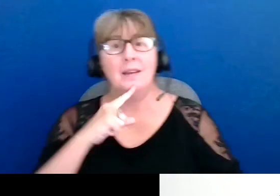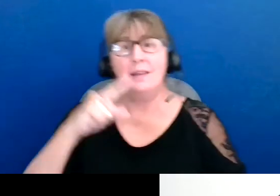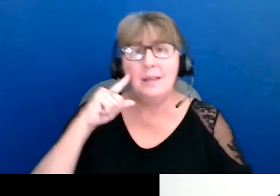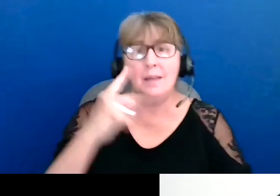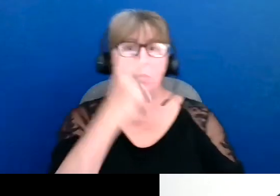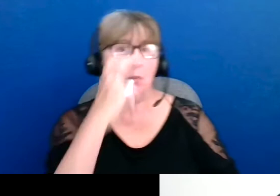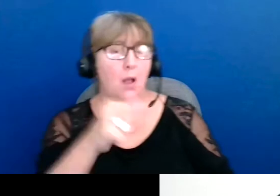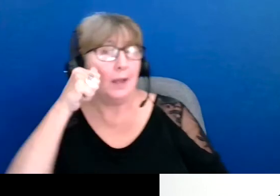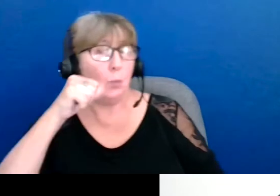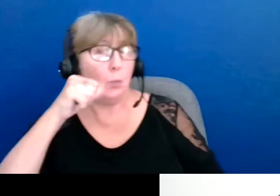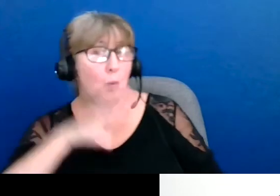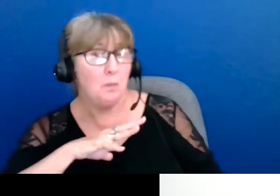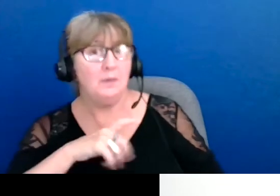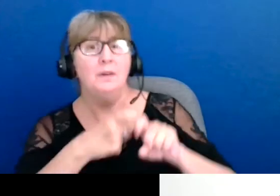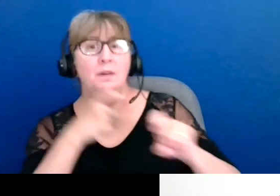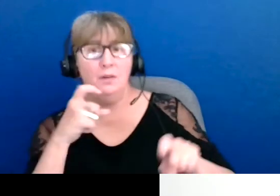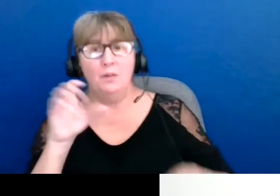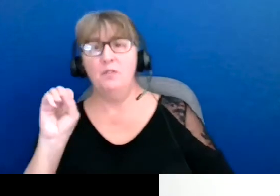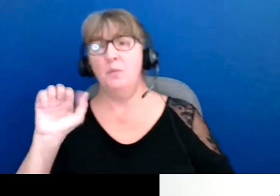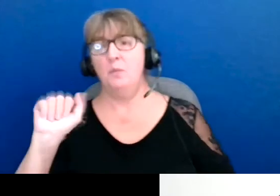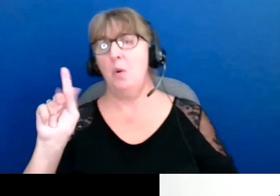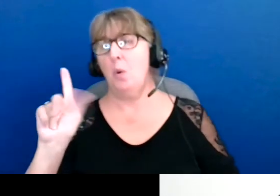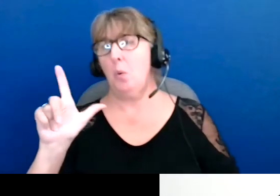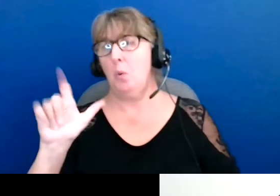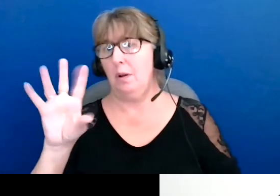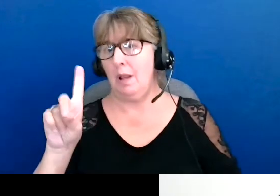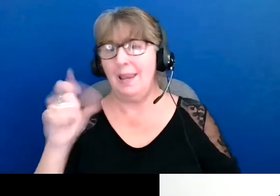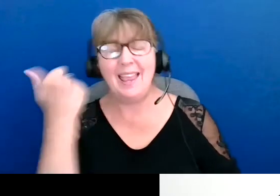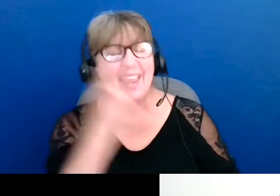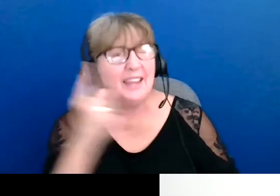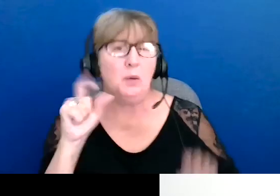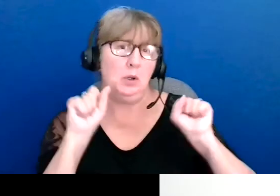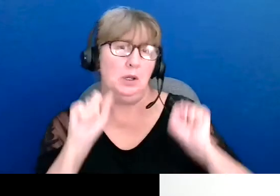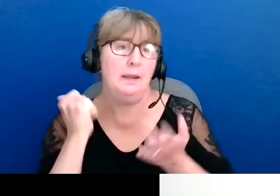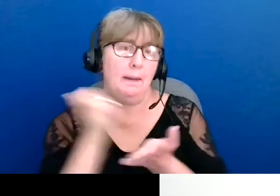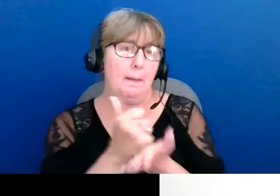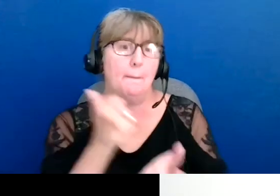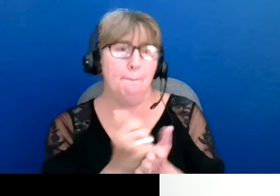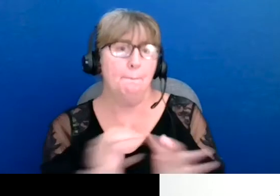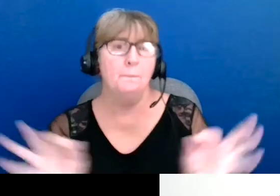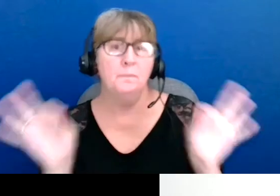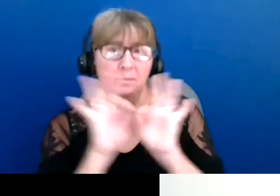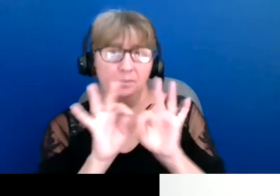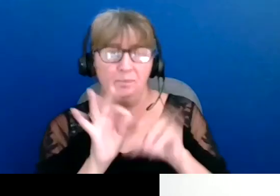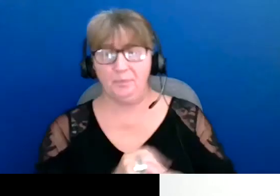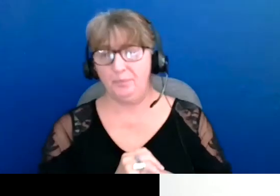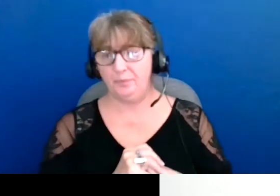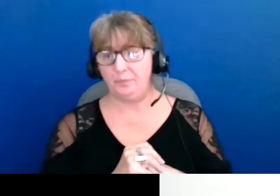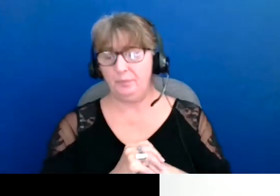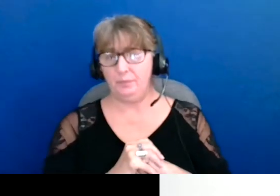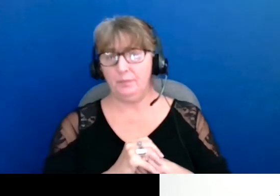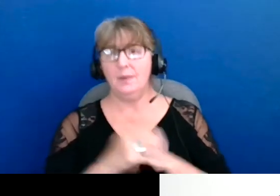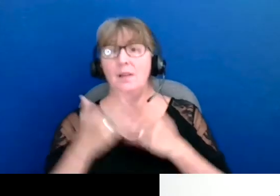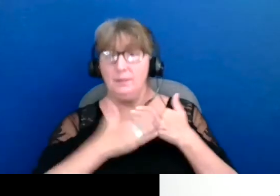from Oakland, anyone has the ability to make a difference. After that, my parents had